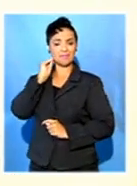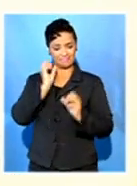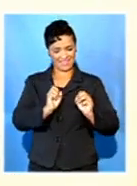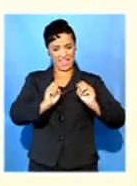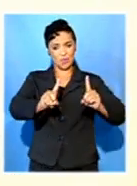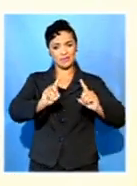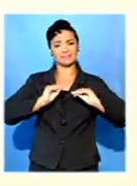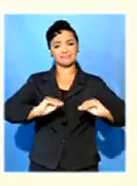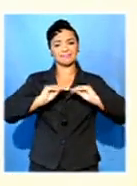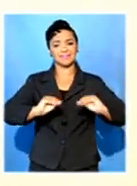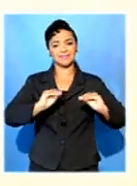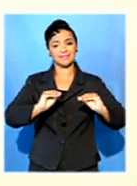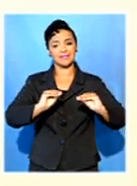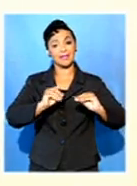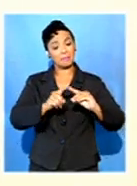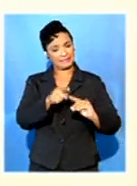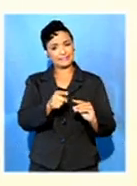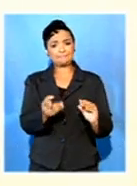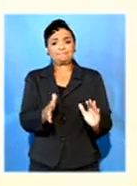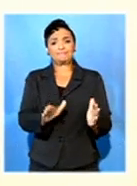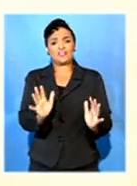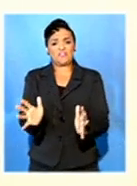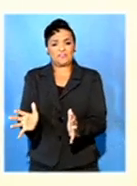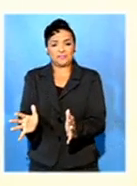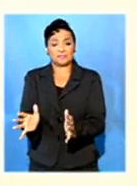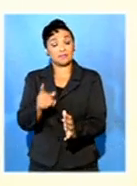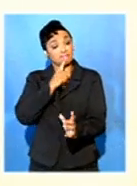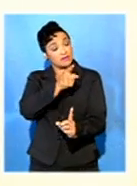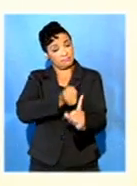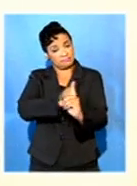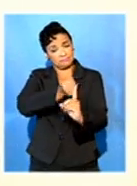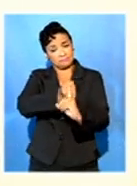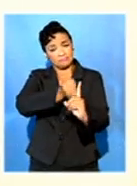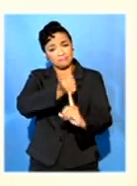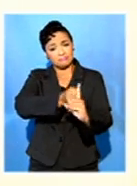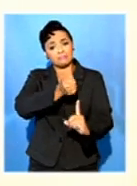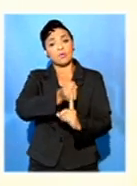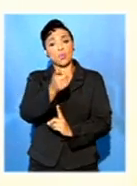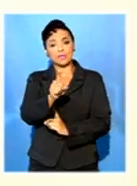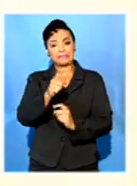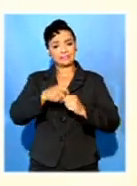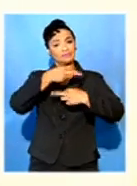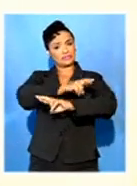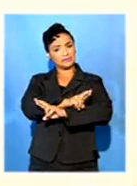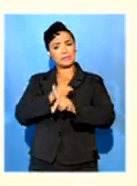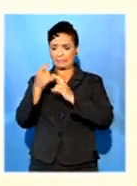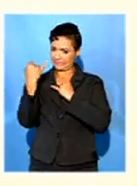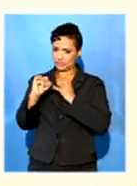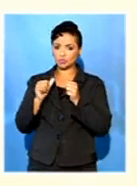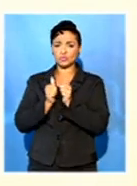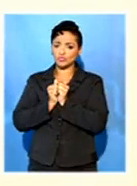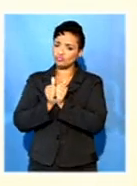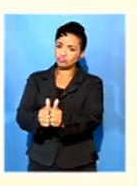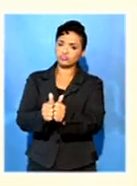even in his retirement. He still worked with the private sector